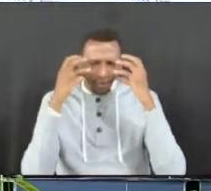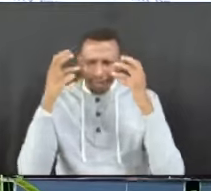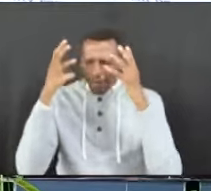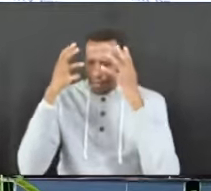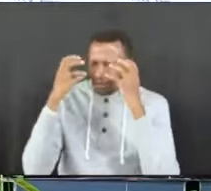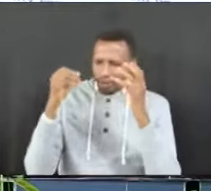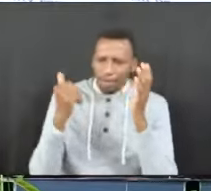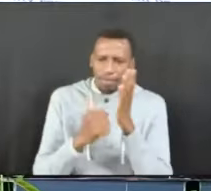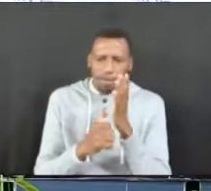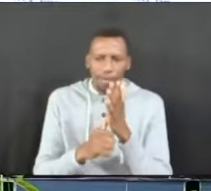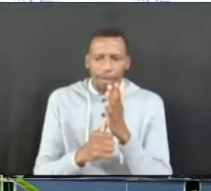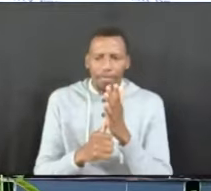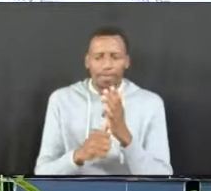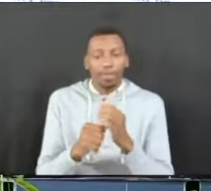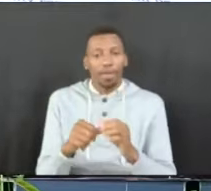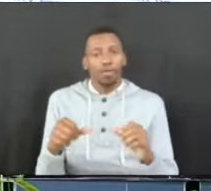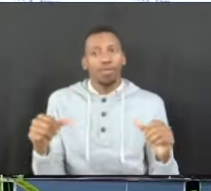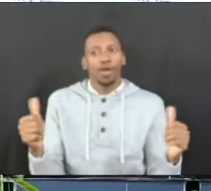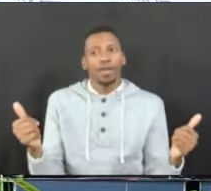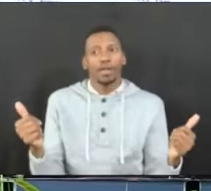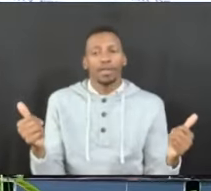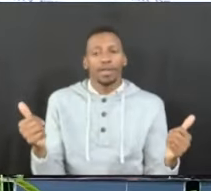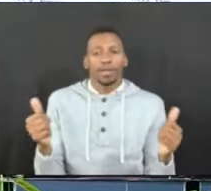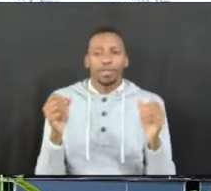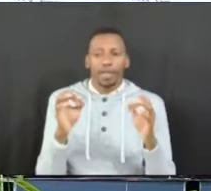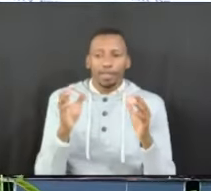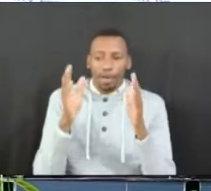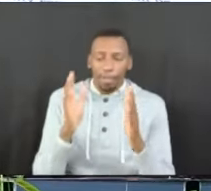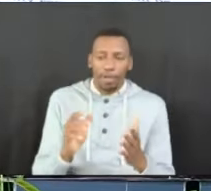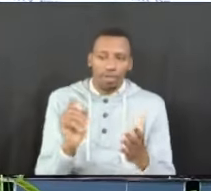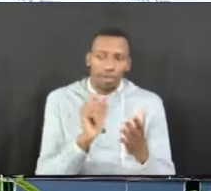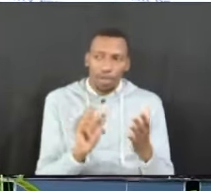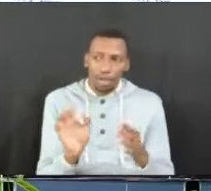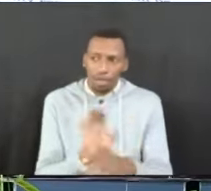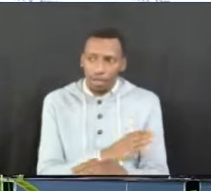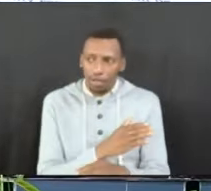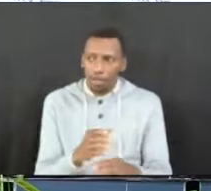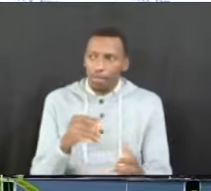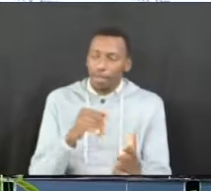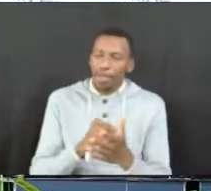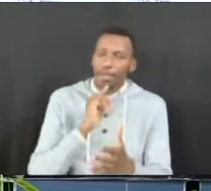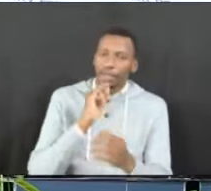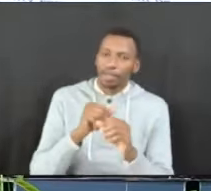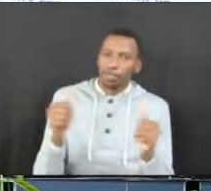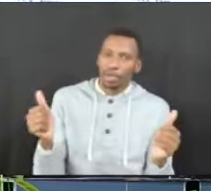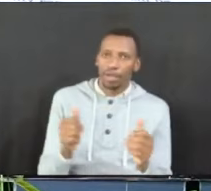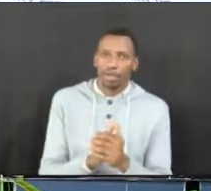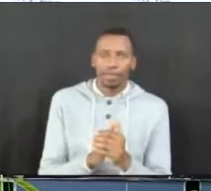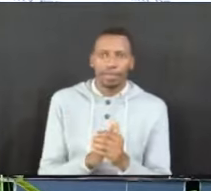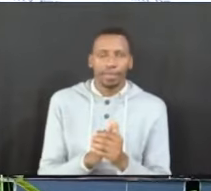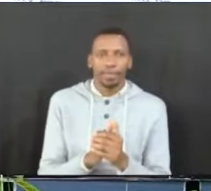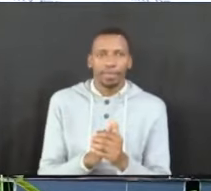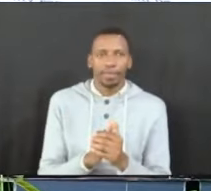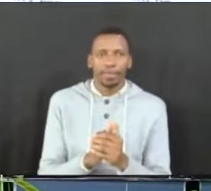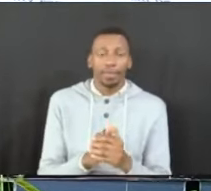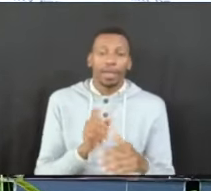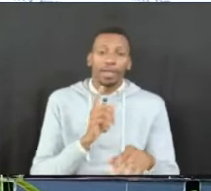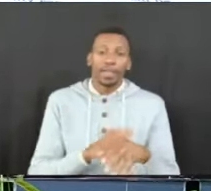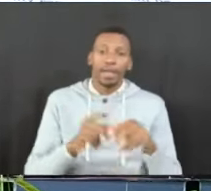well? Had somebody not written the song, it is well. When peace like a